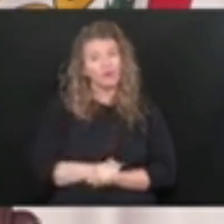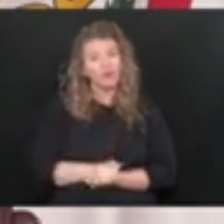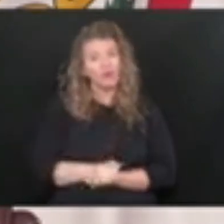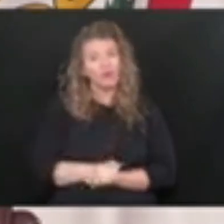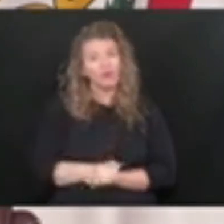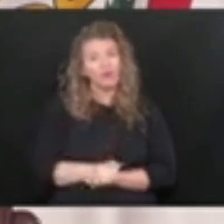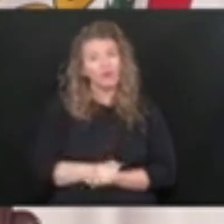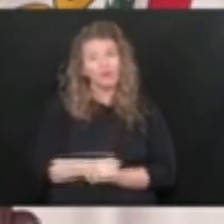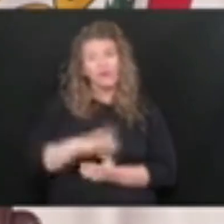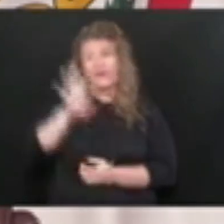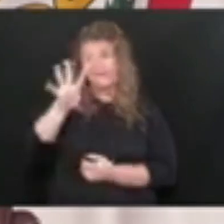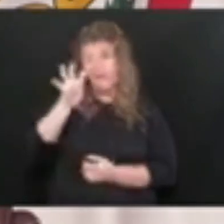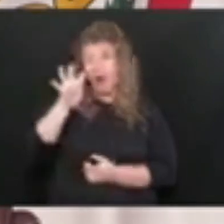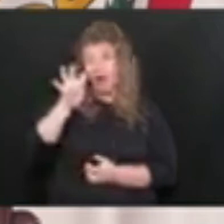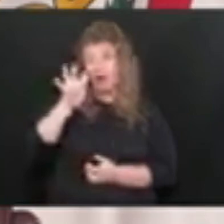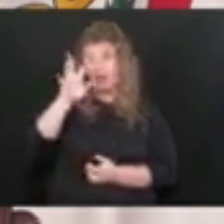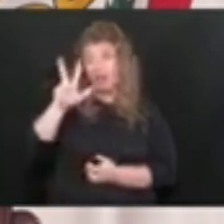realize that